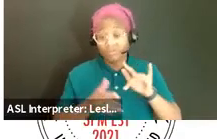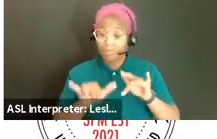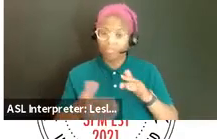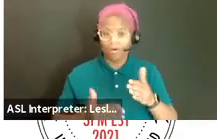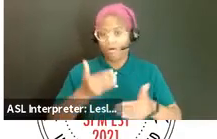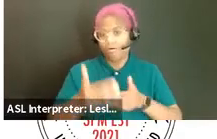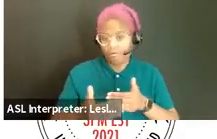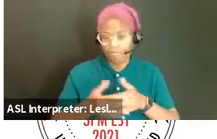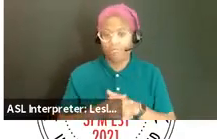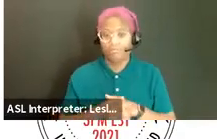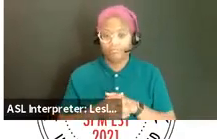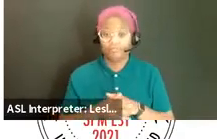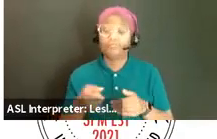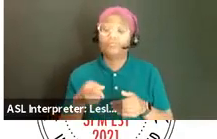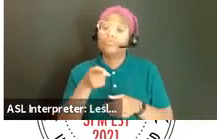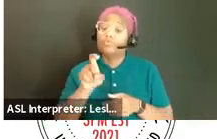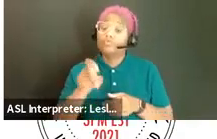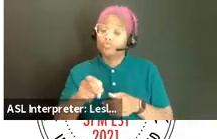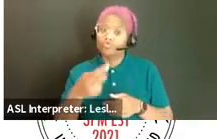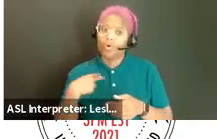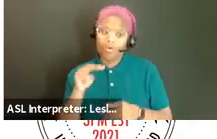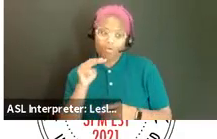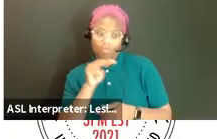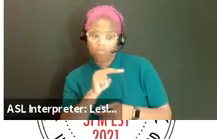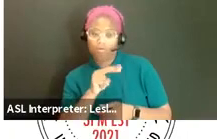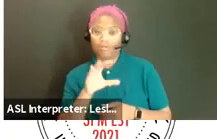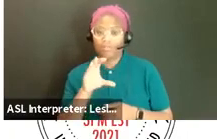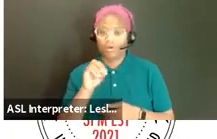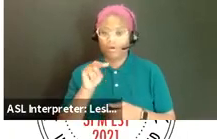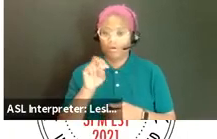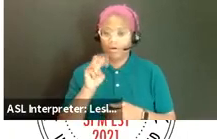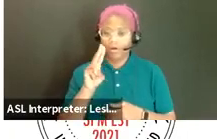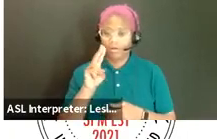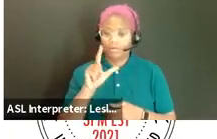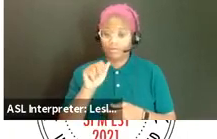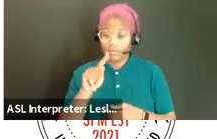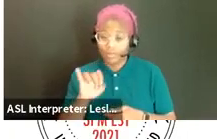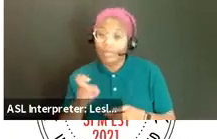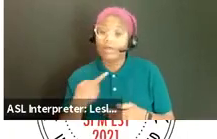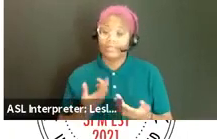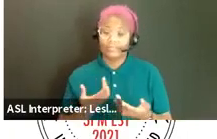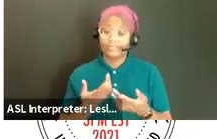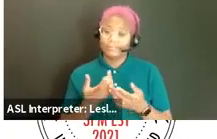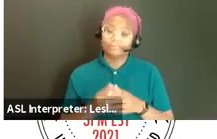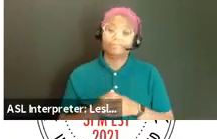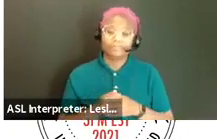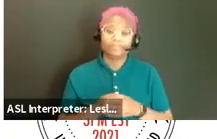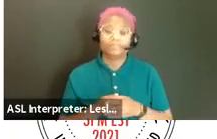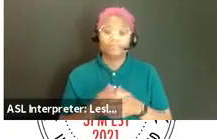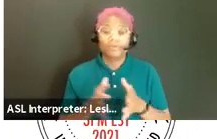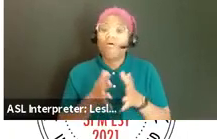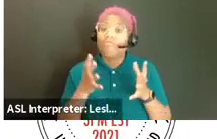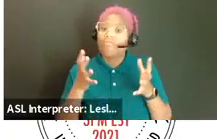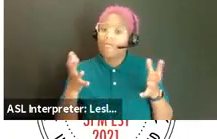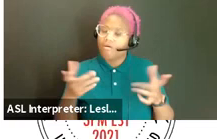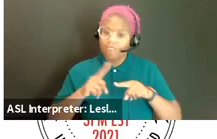That's again, you have to check with the particular consulate. It's very consulate specific. so much of this is, right? So much of it